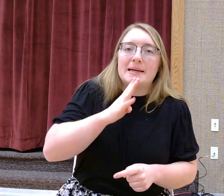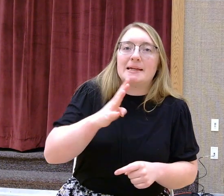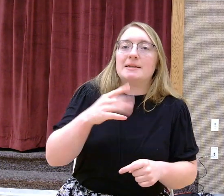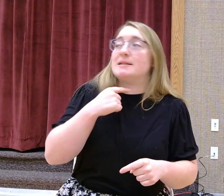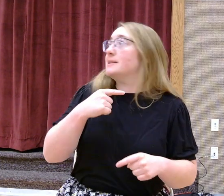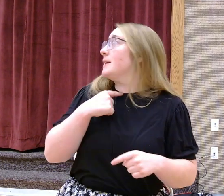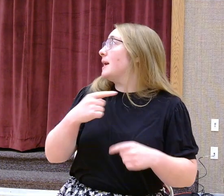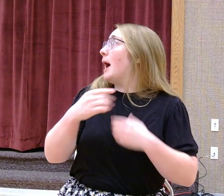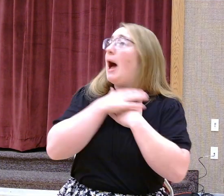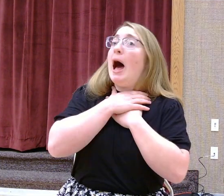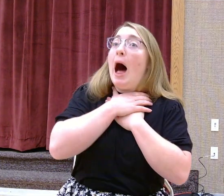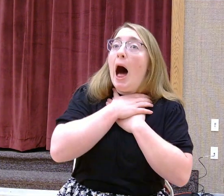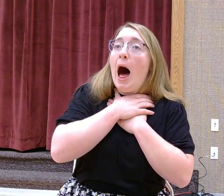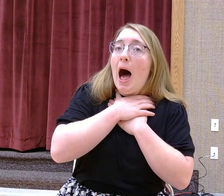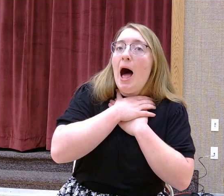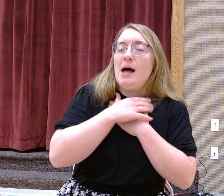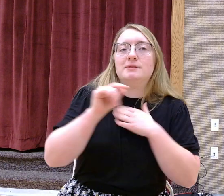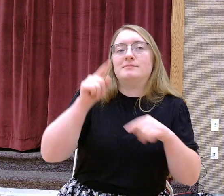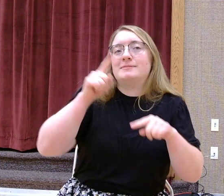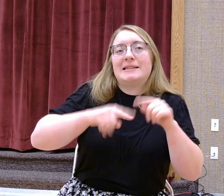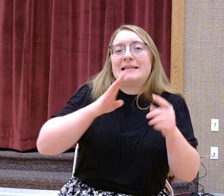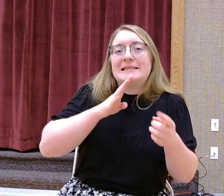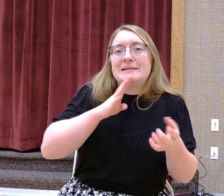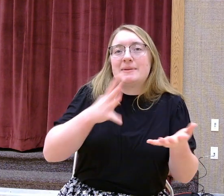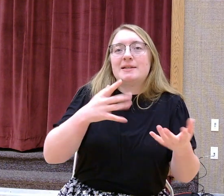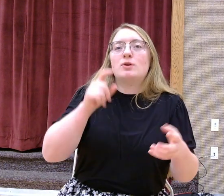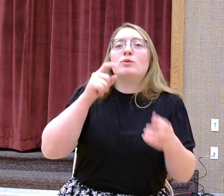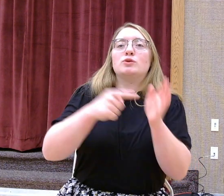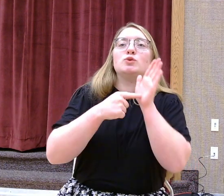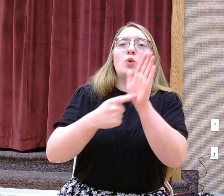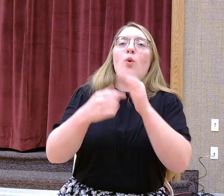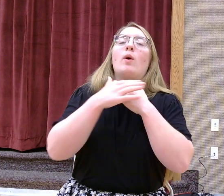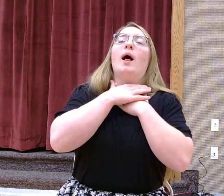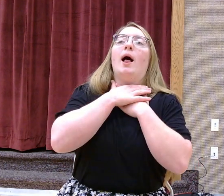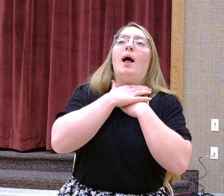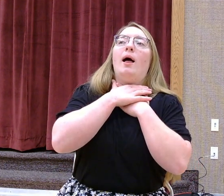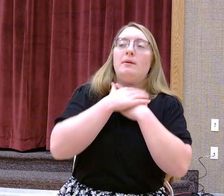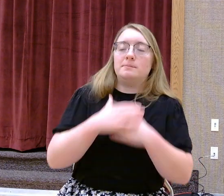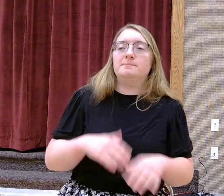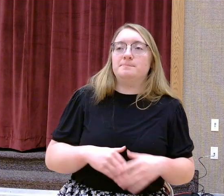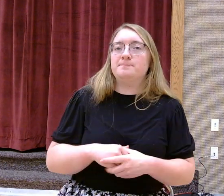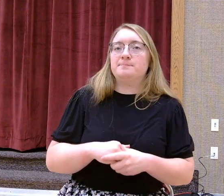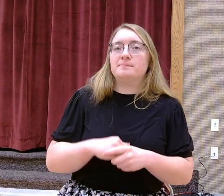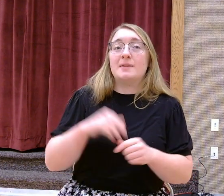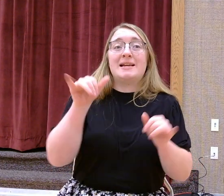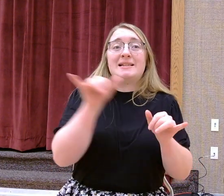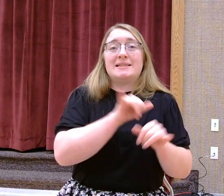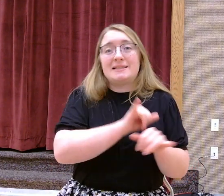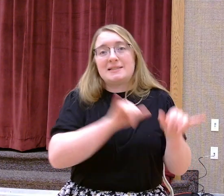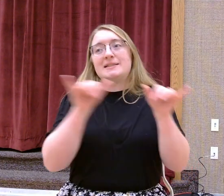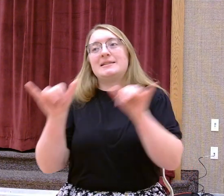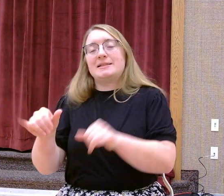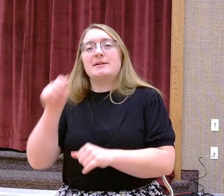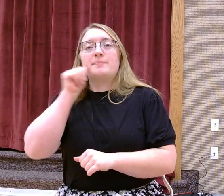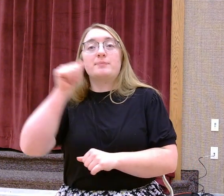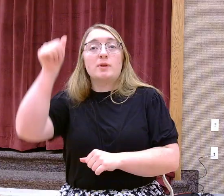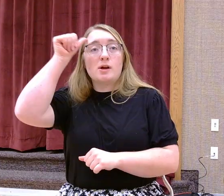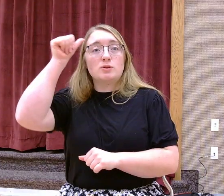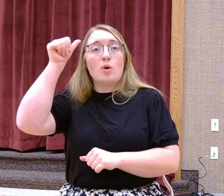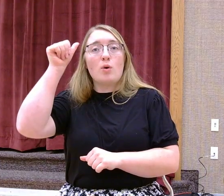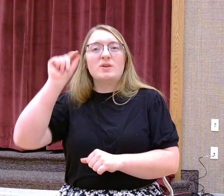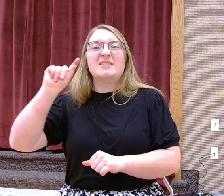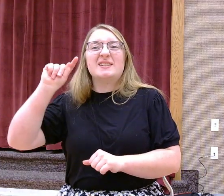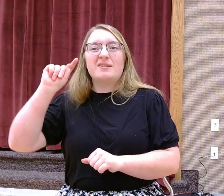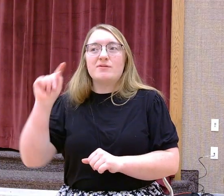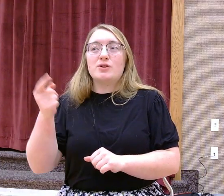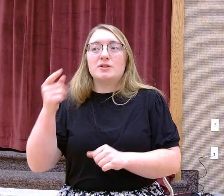this, okay? Because you can't speak. So adult, kind of the same thing. It's those 5 back